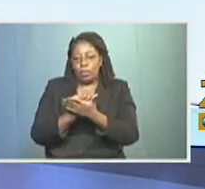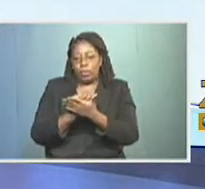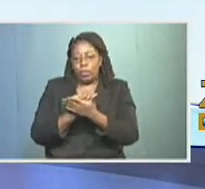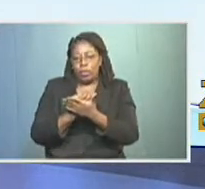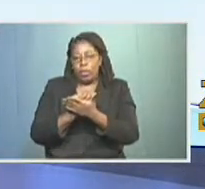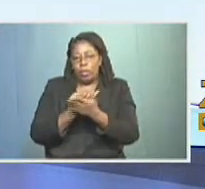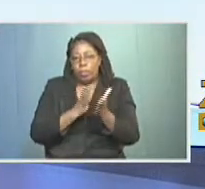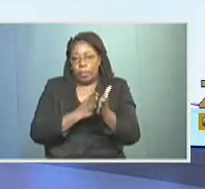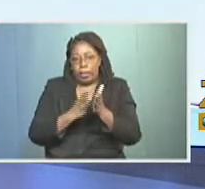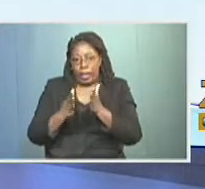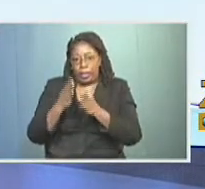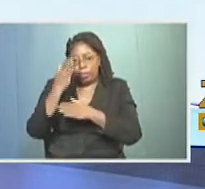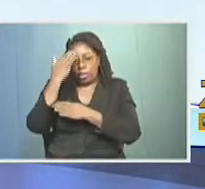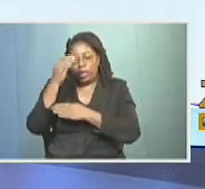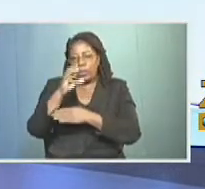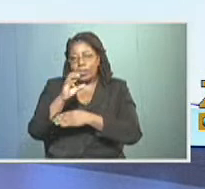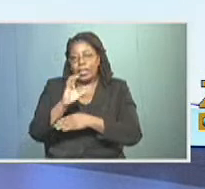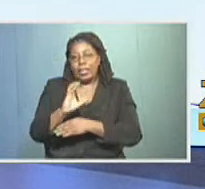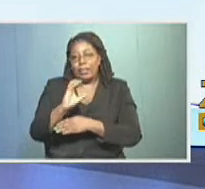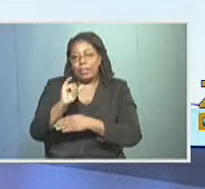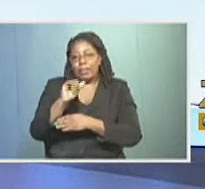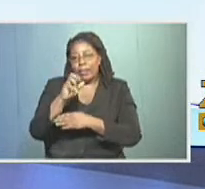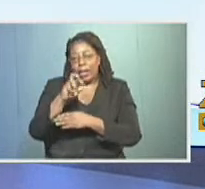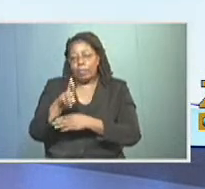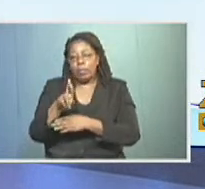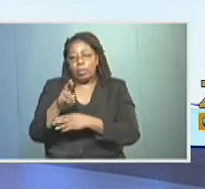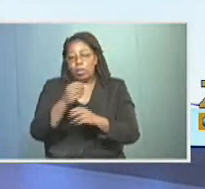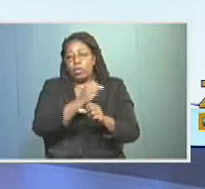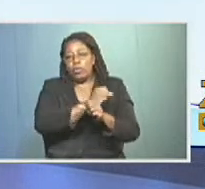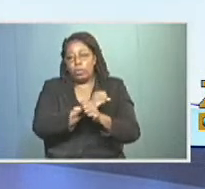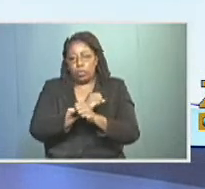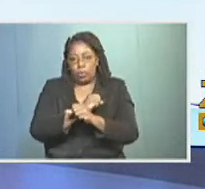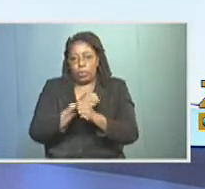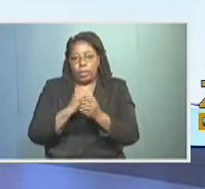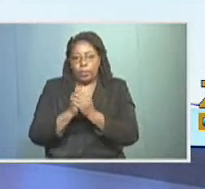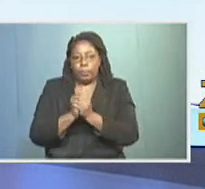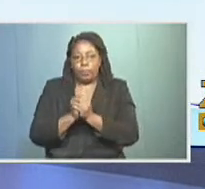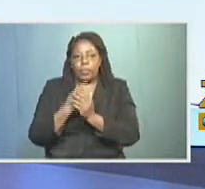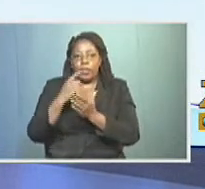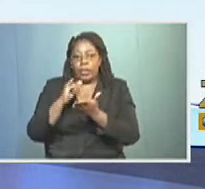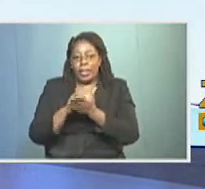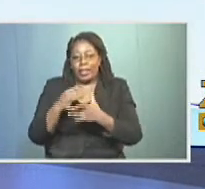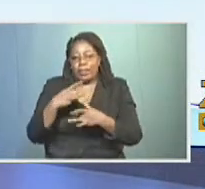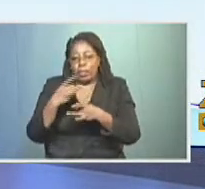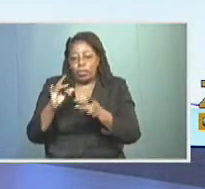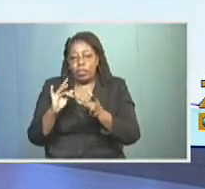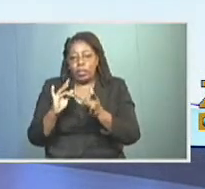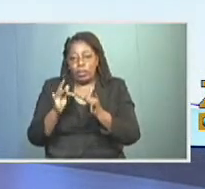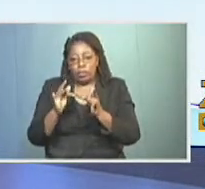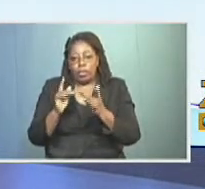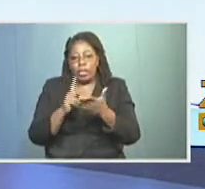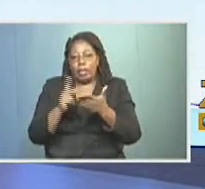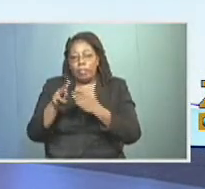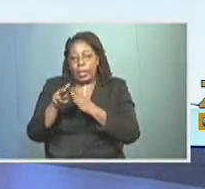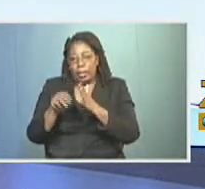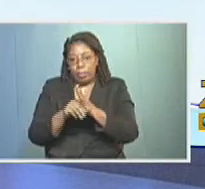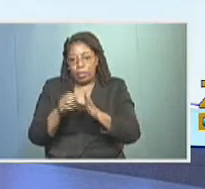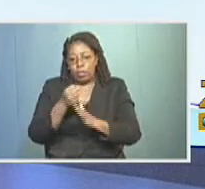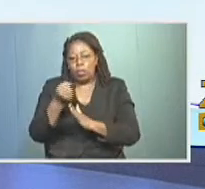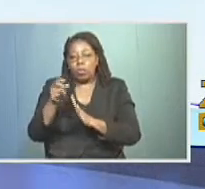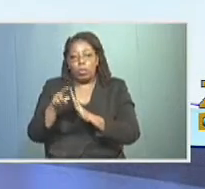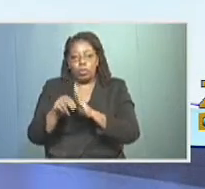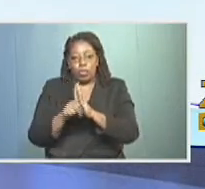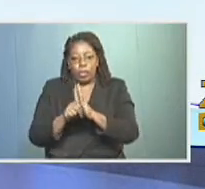reason? Cybersecurity concerns. The business survey results finds that interest in digital payment solutions and